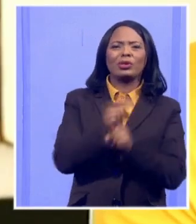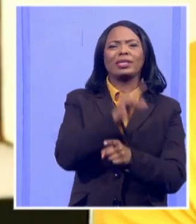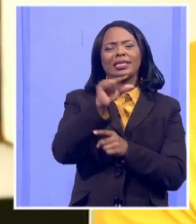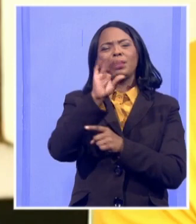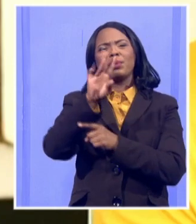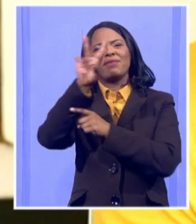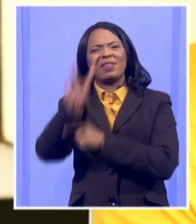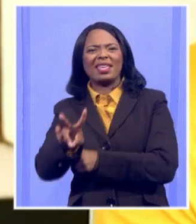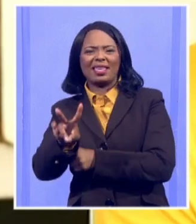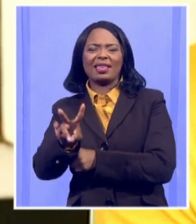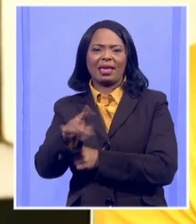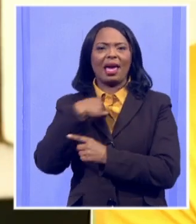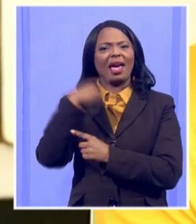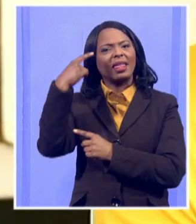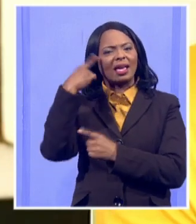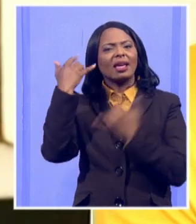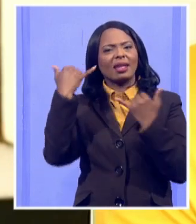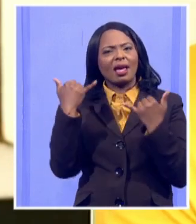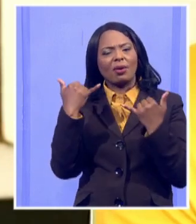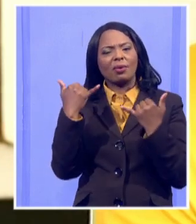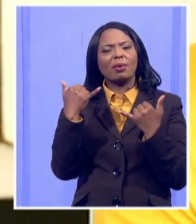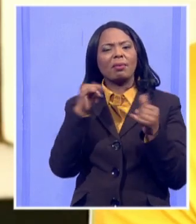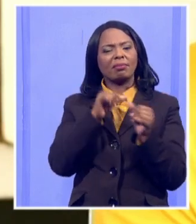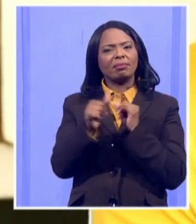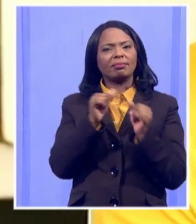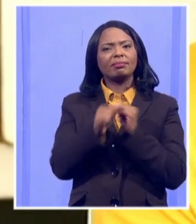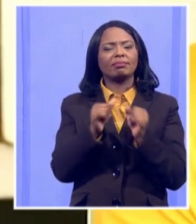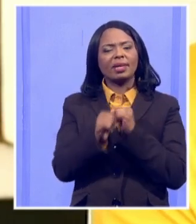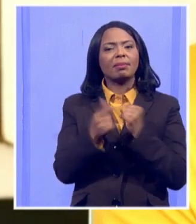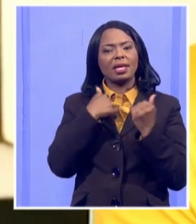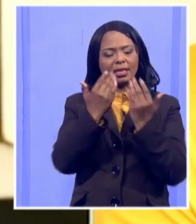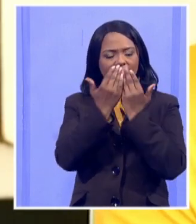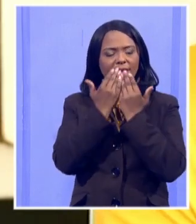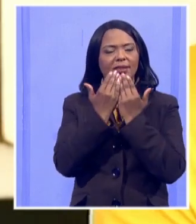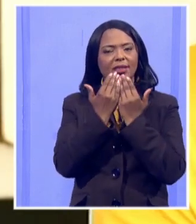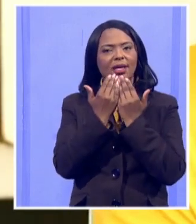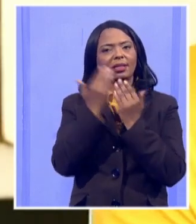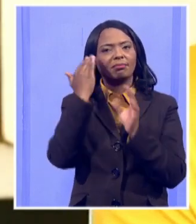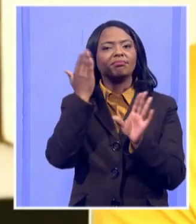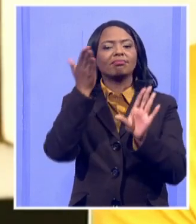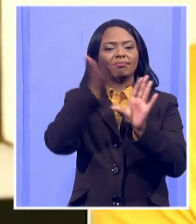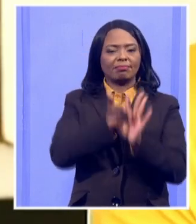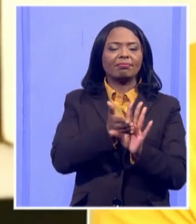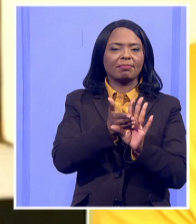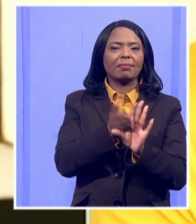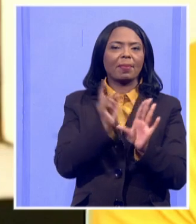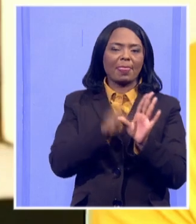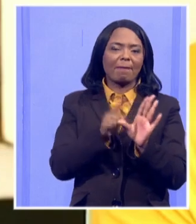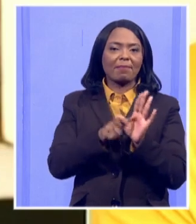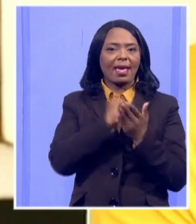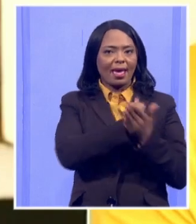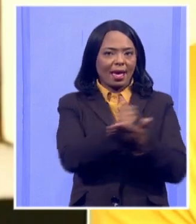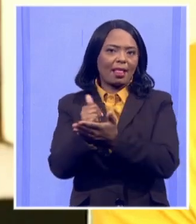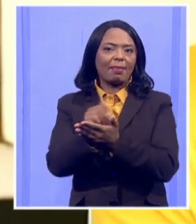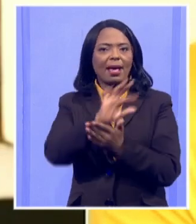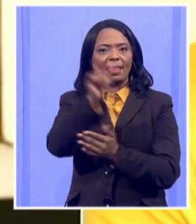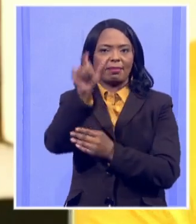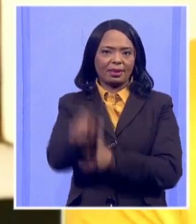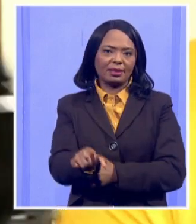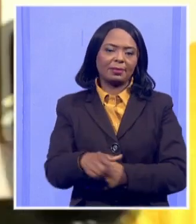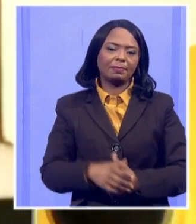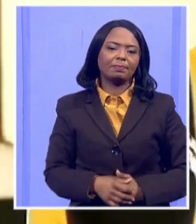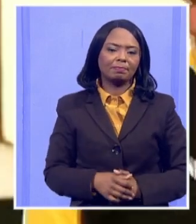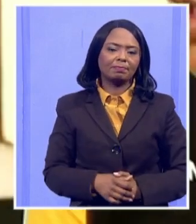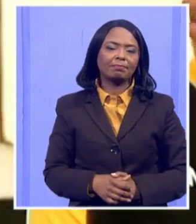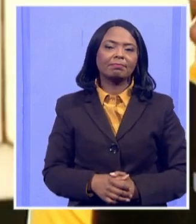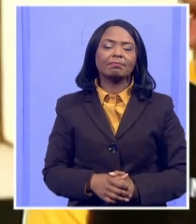violence. It would be very good for me, to be honest, to be able to help another person. And